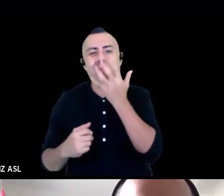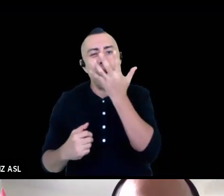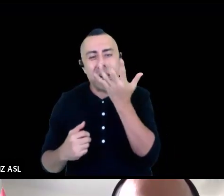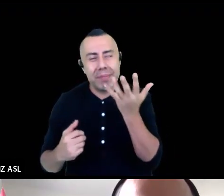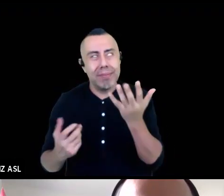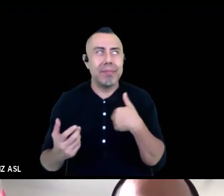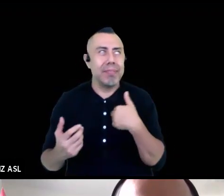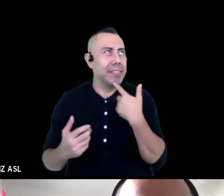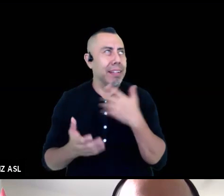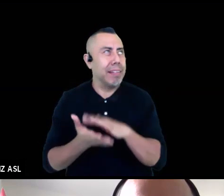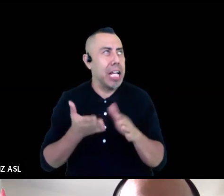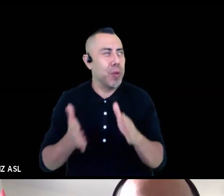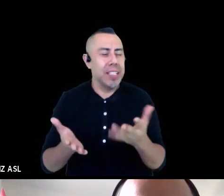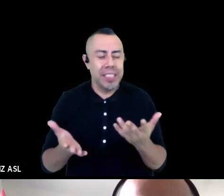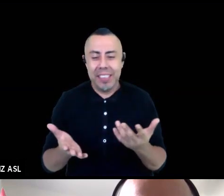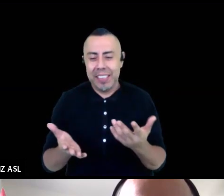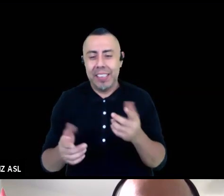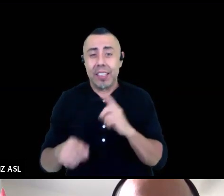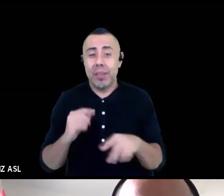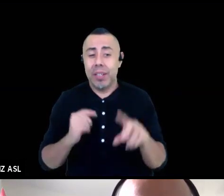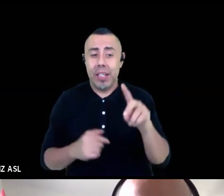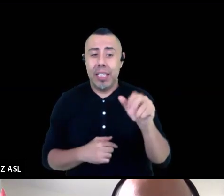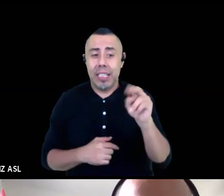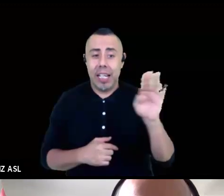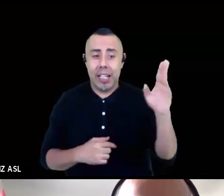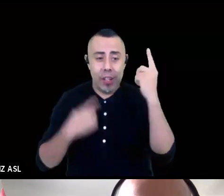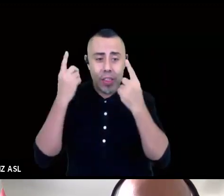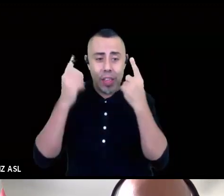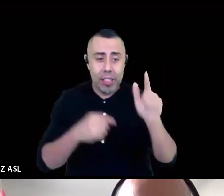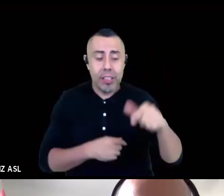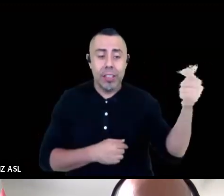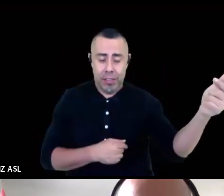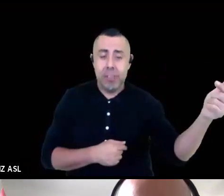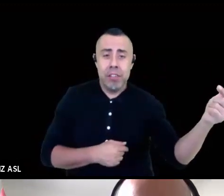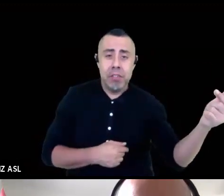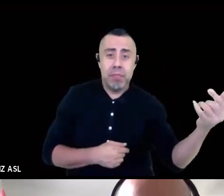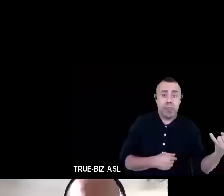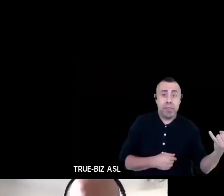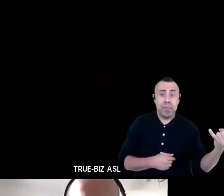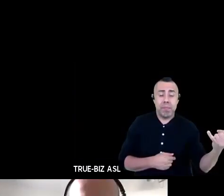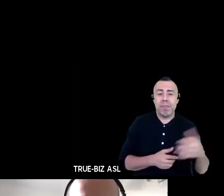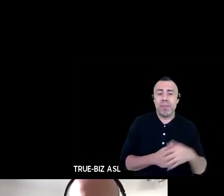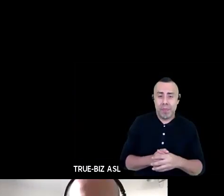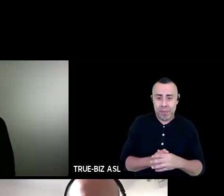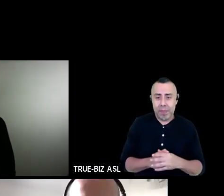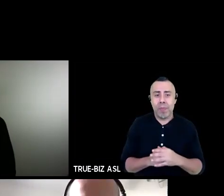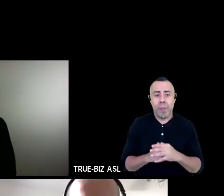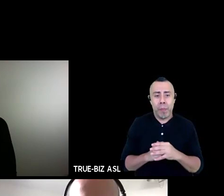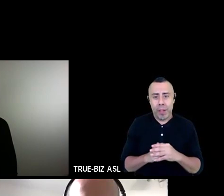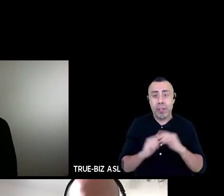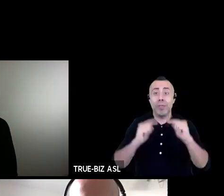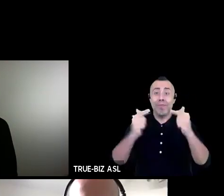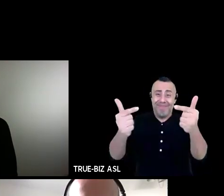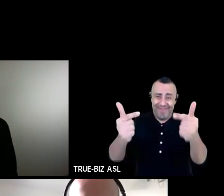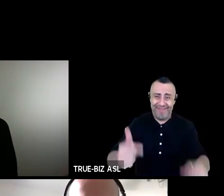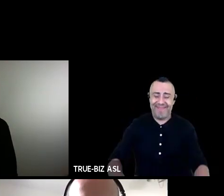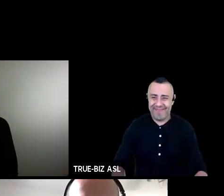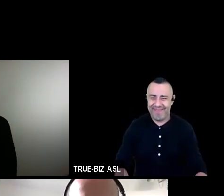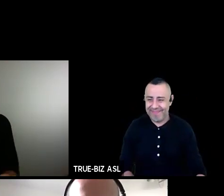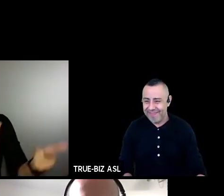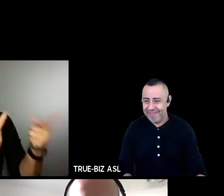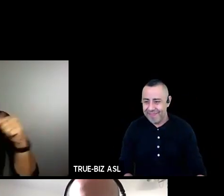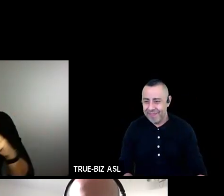Dan, do you have any thoughts on that? Well, it's true, actually, what he's been pointing out, because I have been with Graham for so long